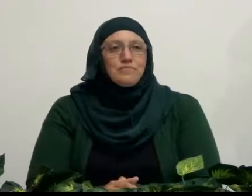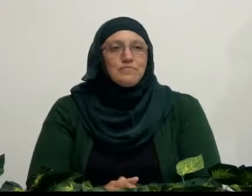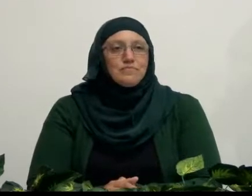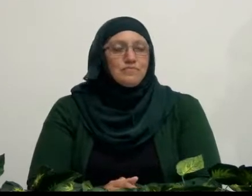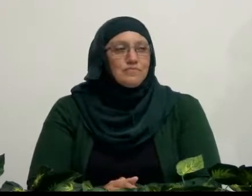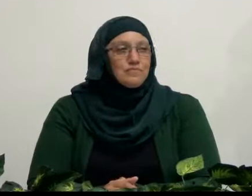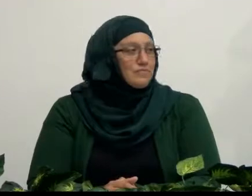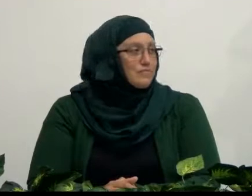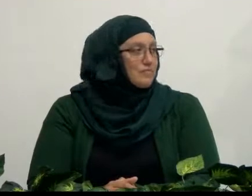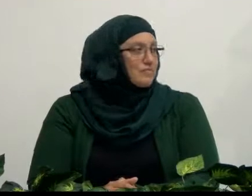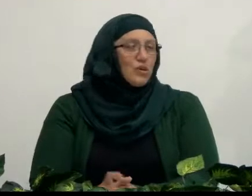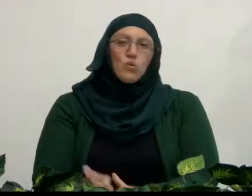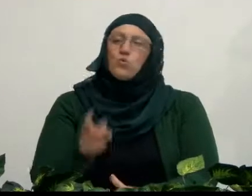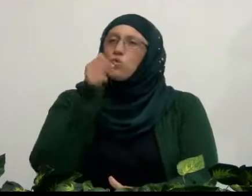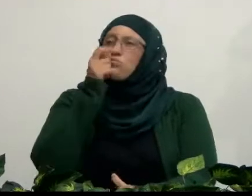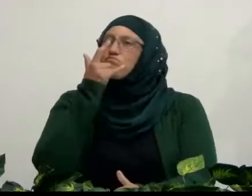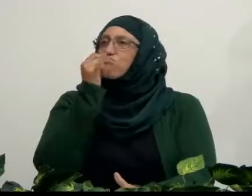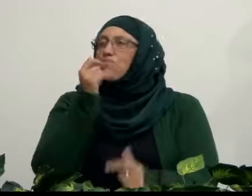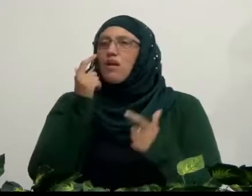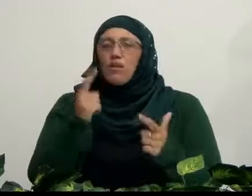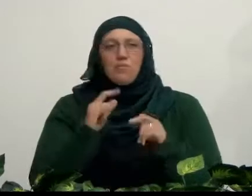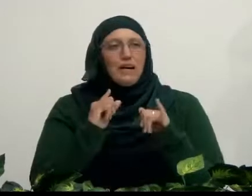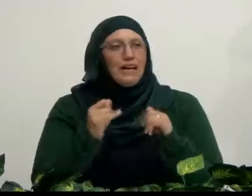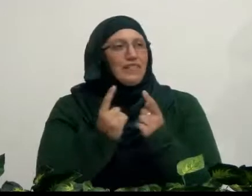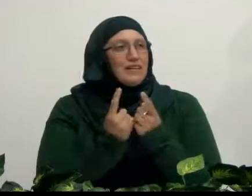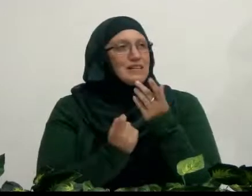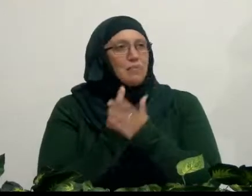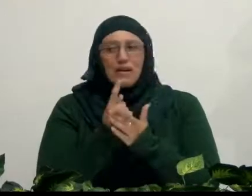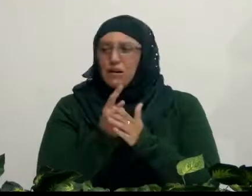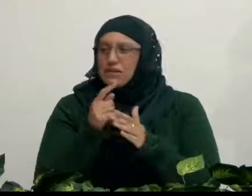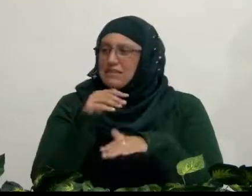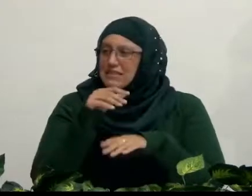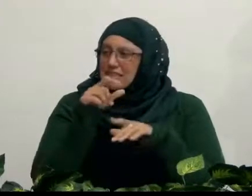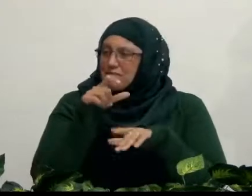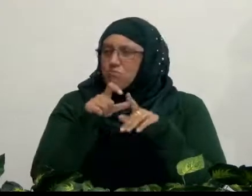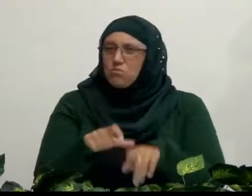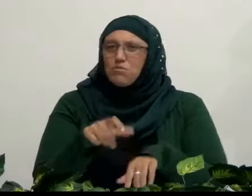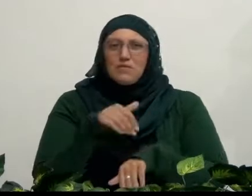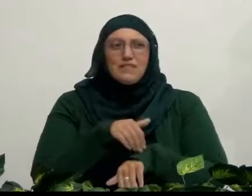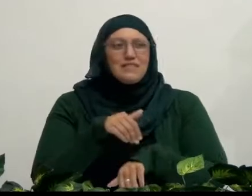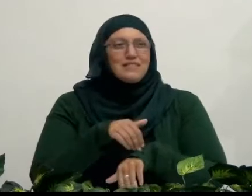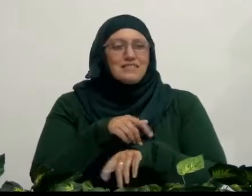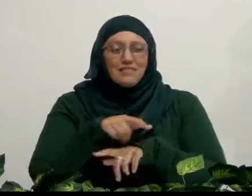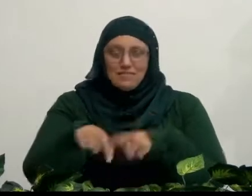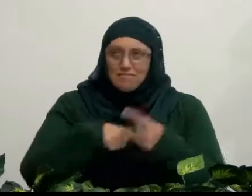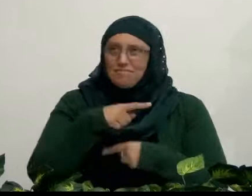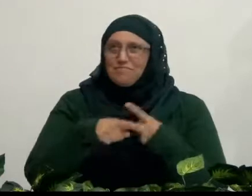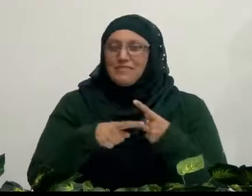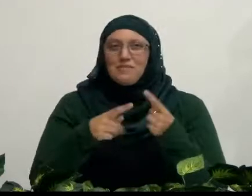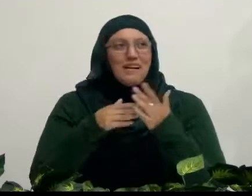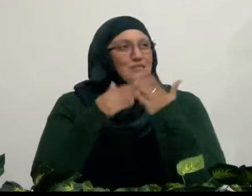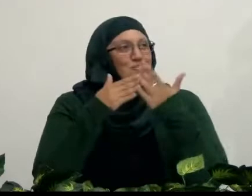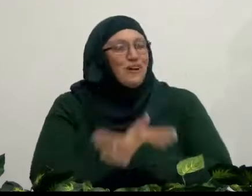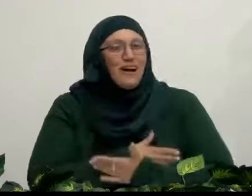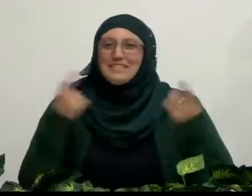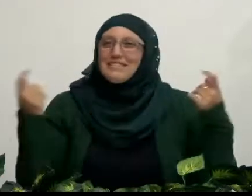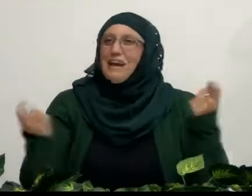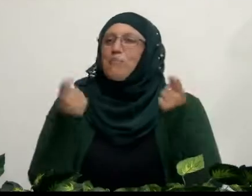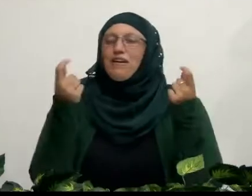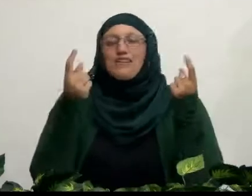You know, there's a lot of bad things and difficult things and problems going on in the world, but tonight is a celebration. Let's, inshallah, we